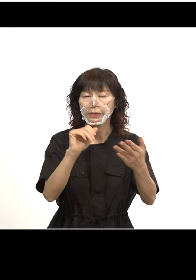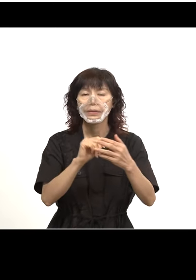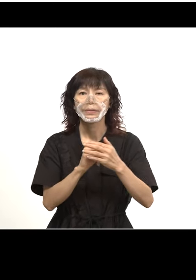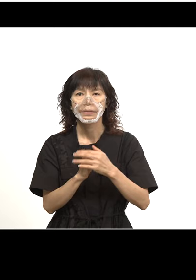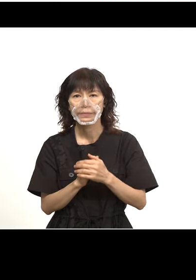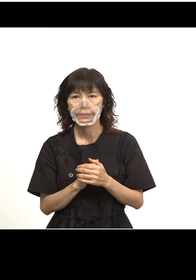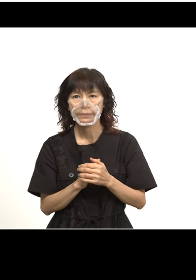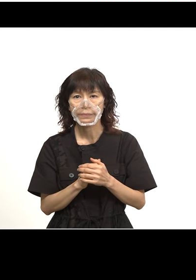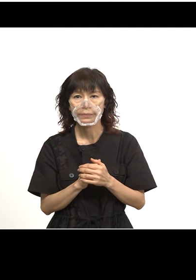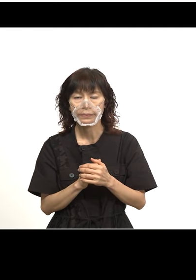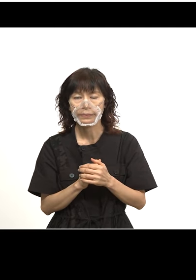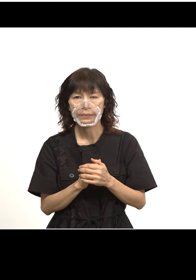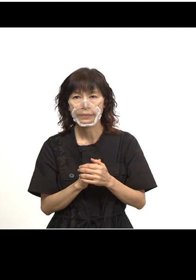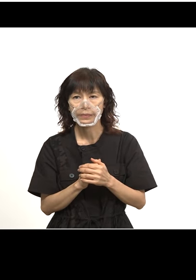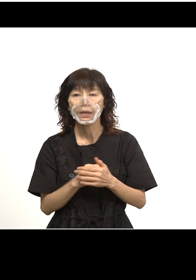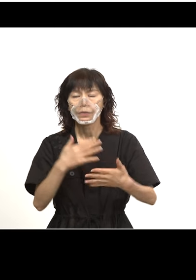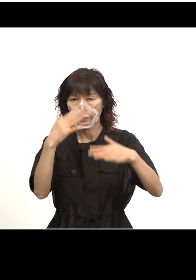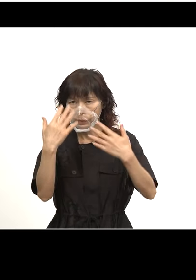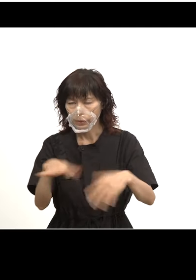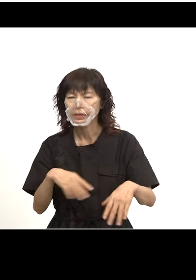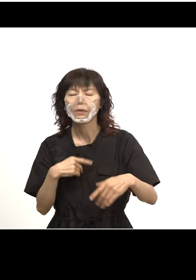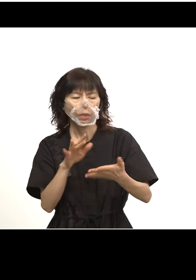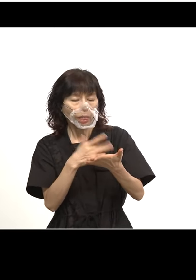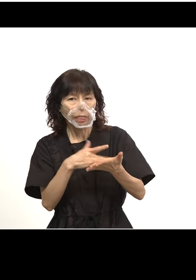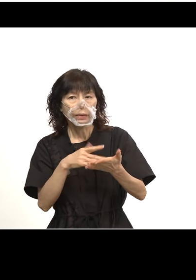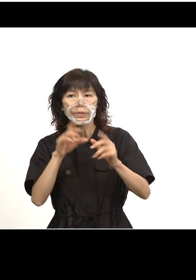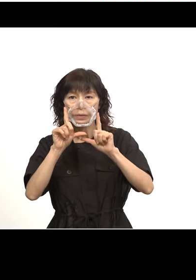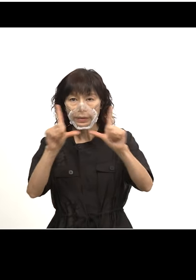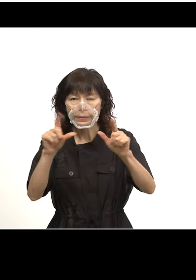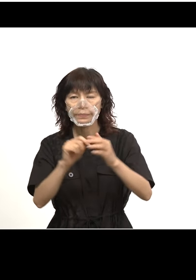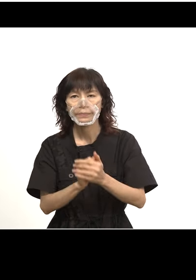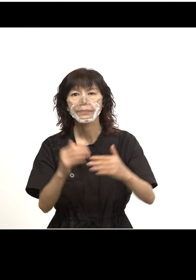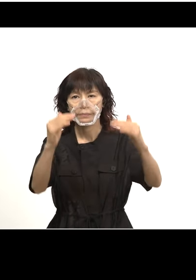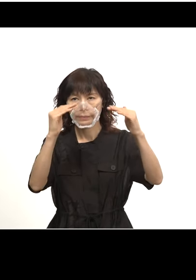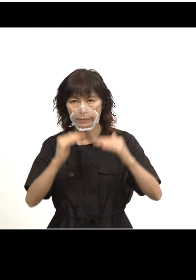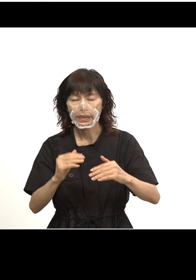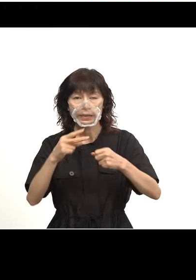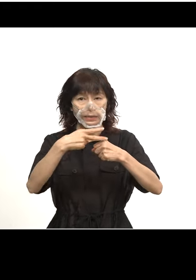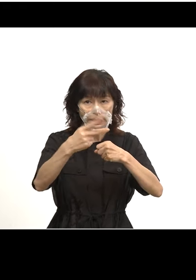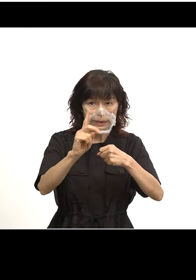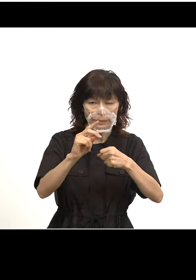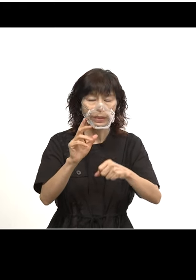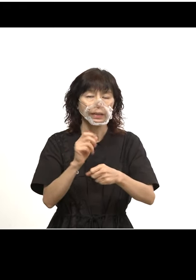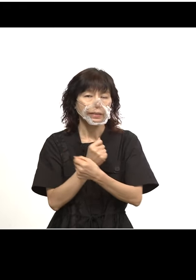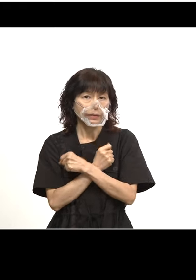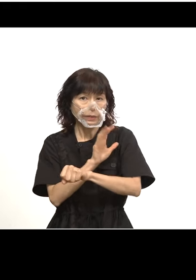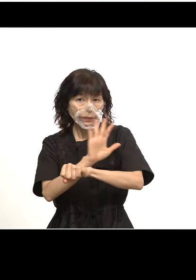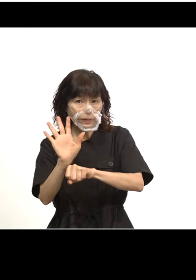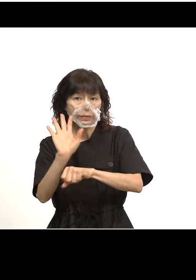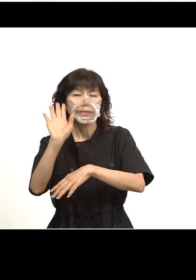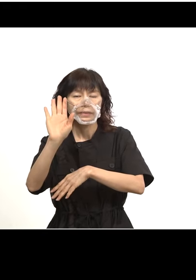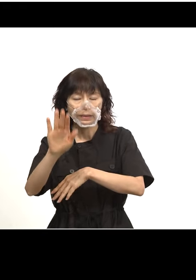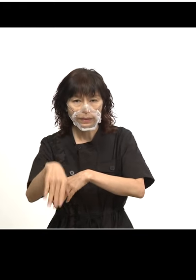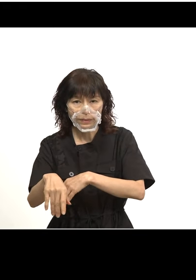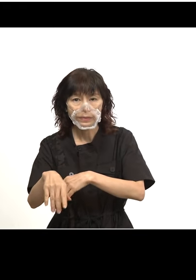later. Before continuing to the panel discussion in part two, we will take a 5-minute break. The second part will